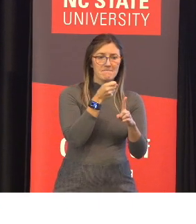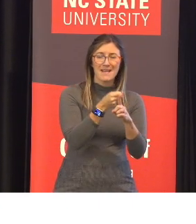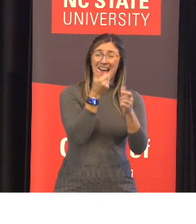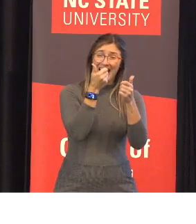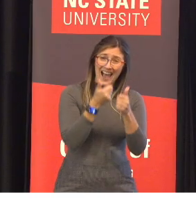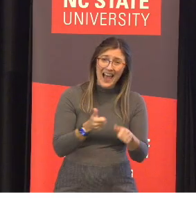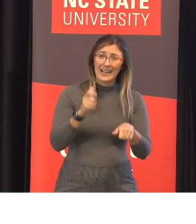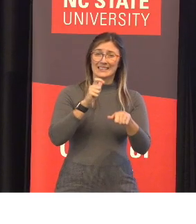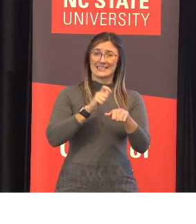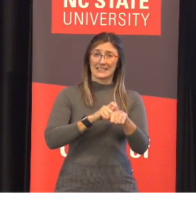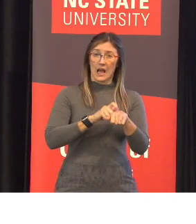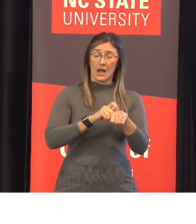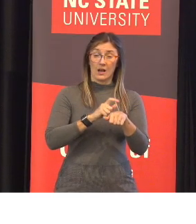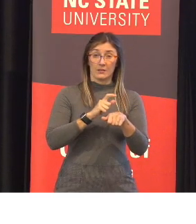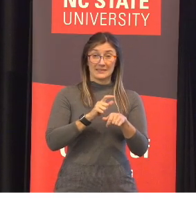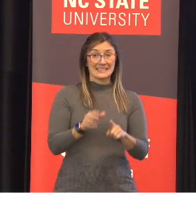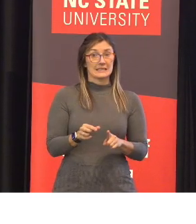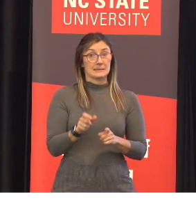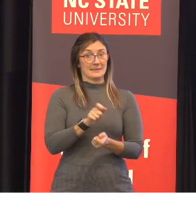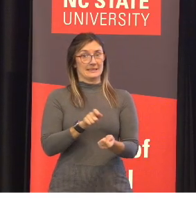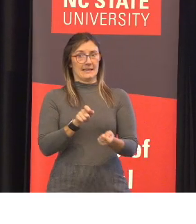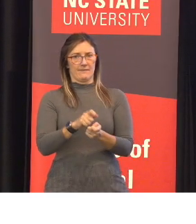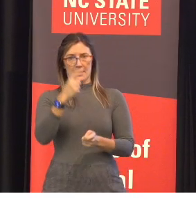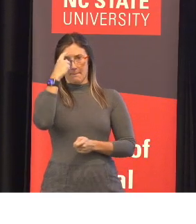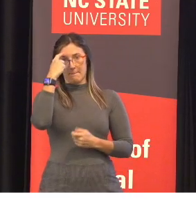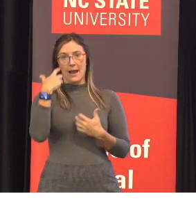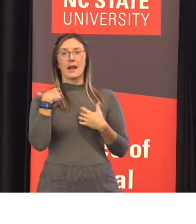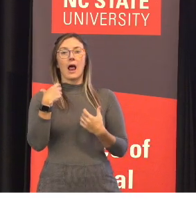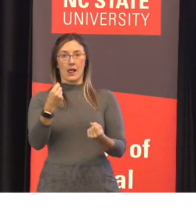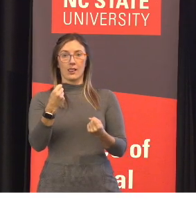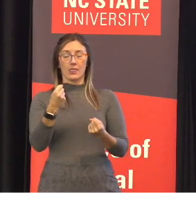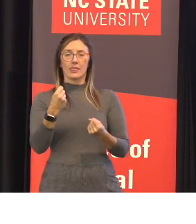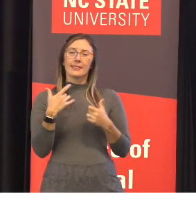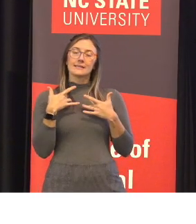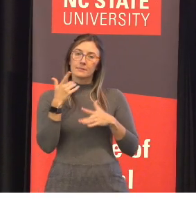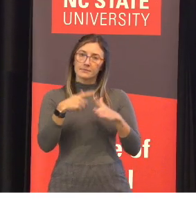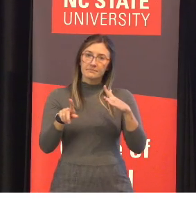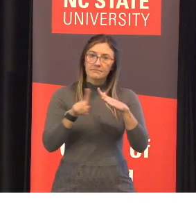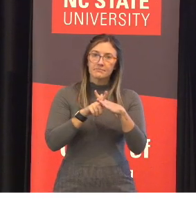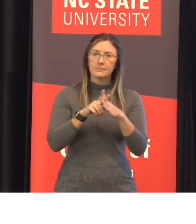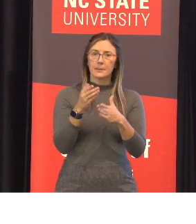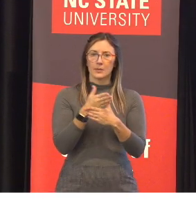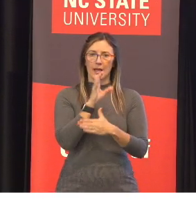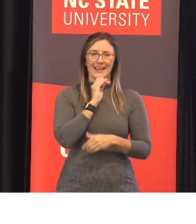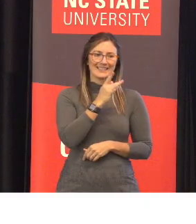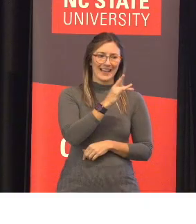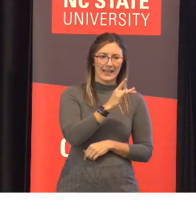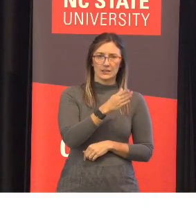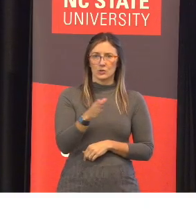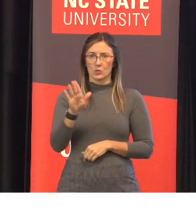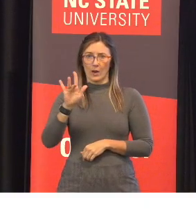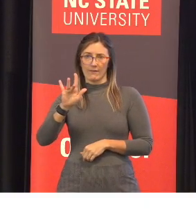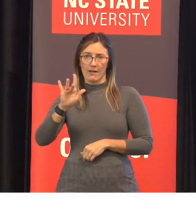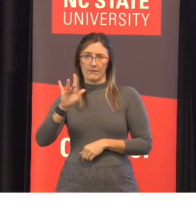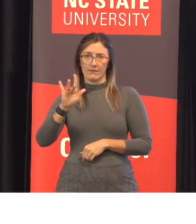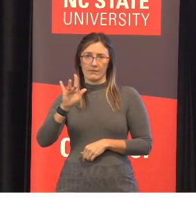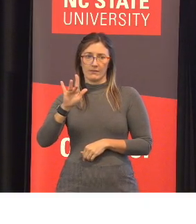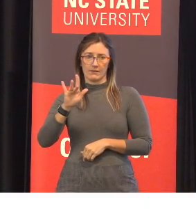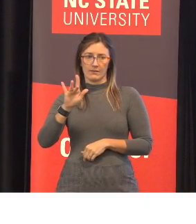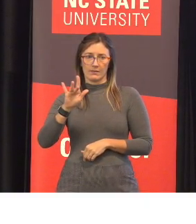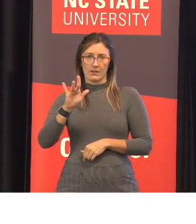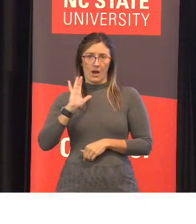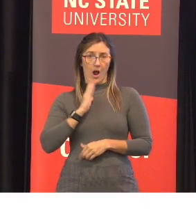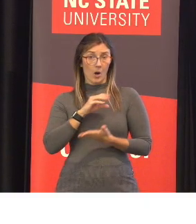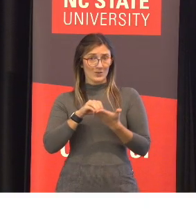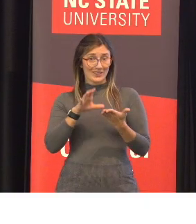conditions tend to present the most when individuals are between the ages of 18 and 25. How old are our